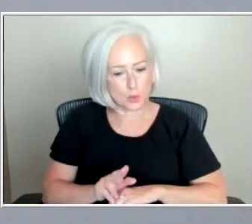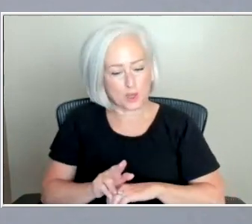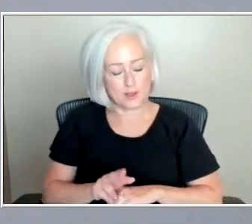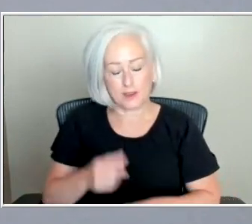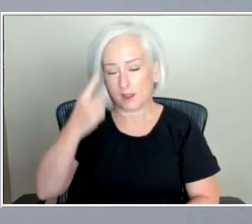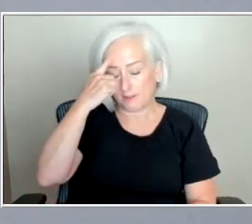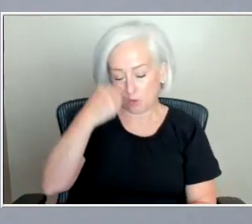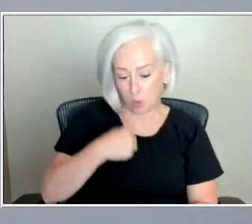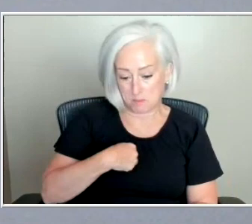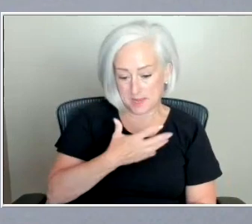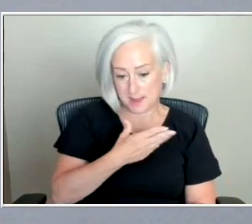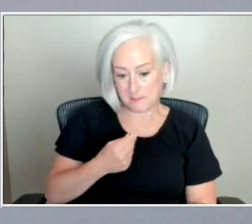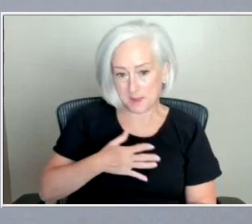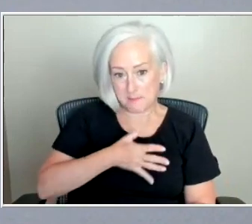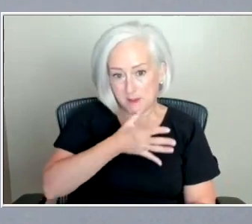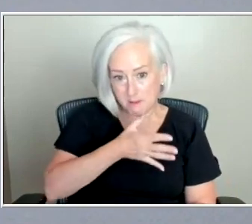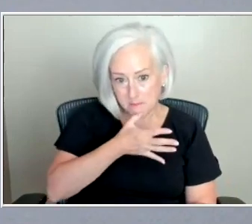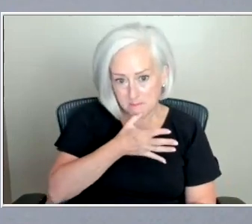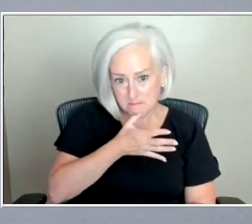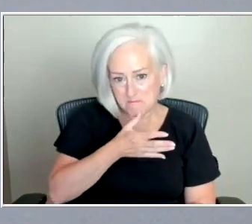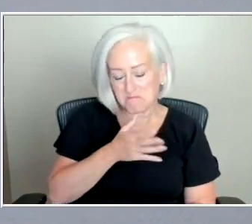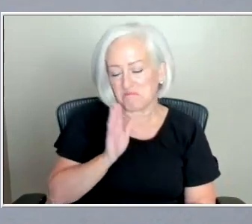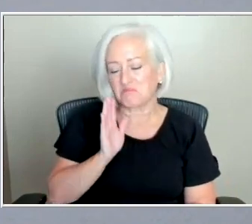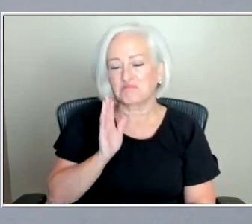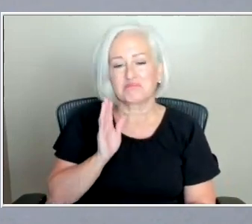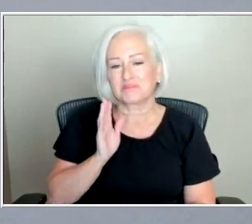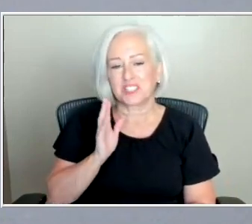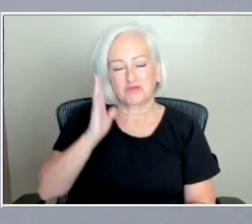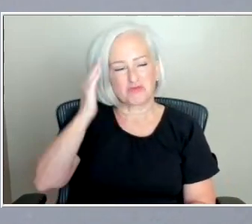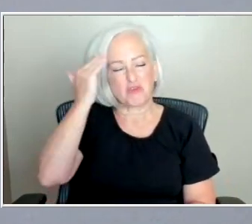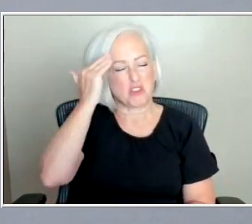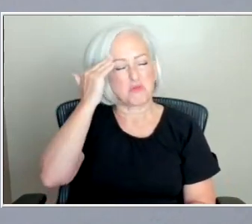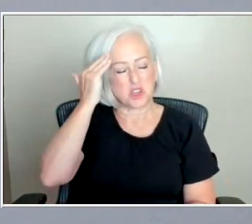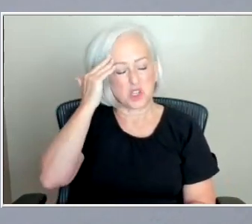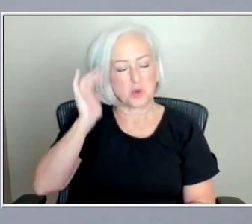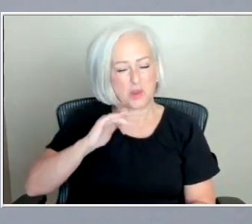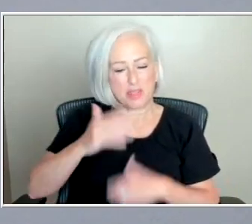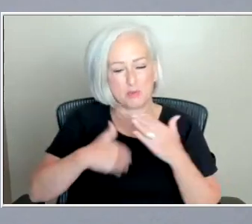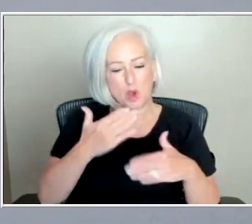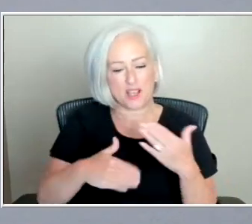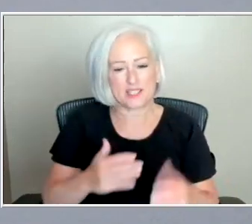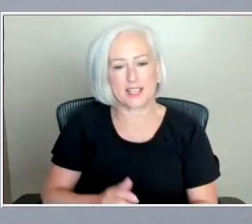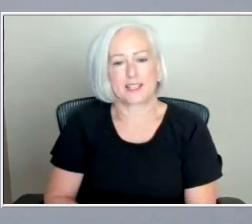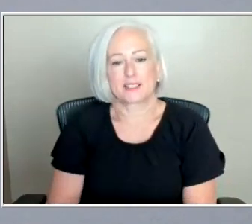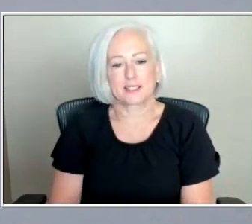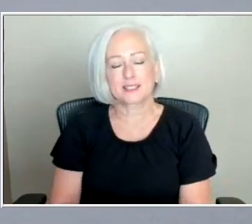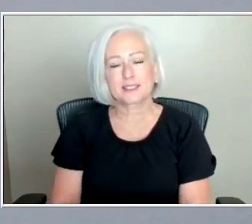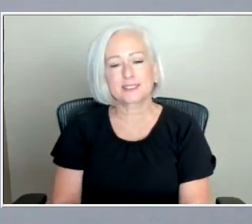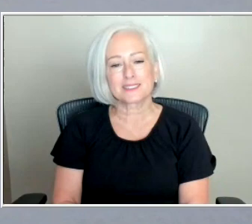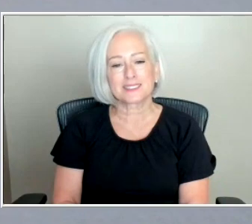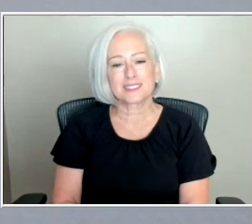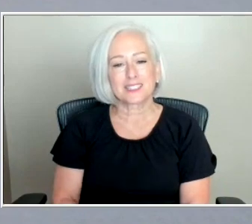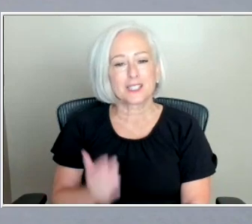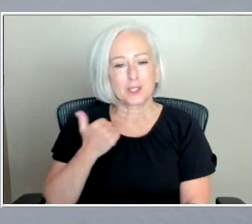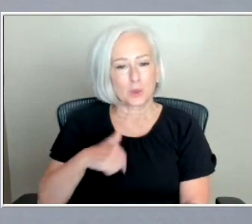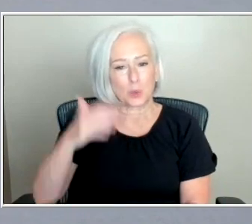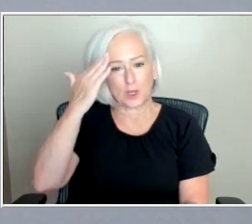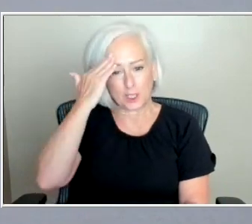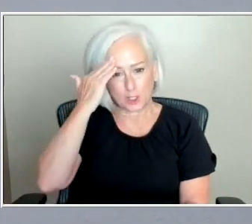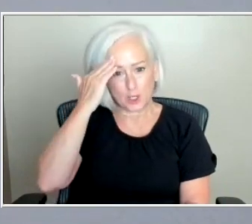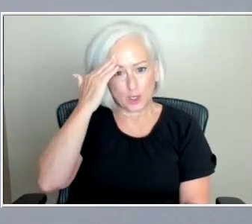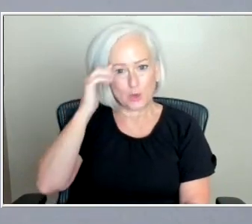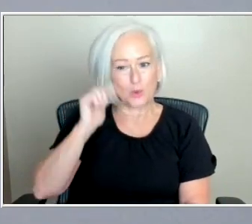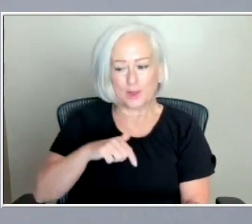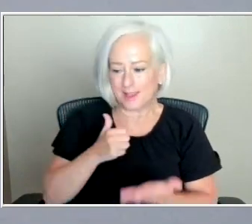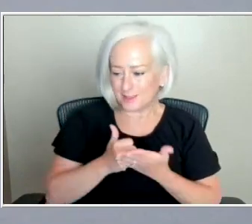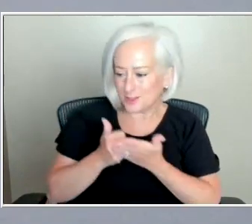I, we are very much familiar with this process. So we could tell that we had to help